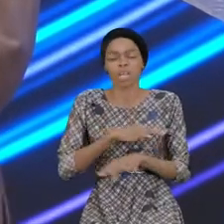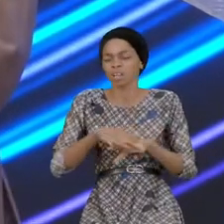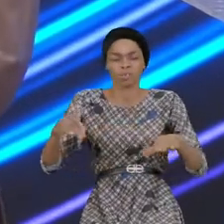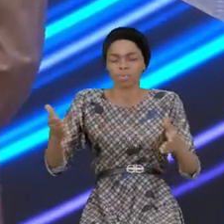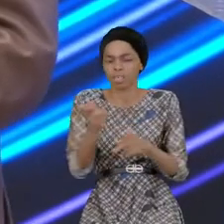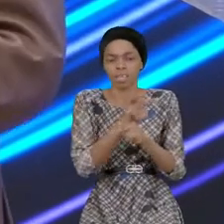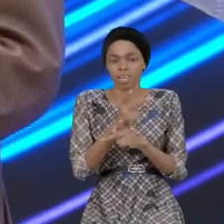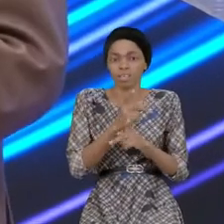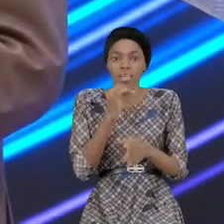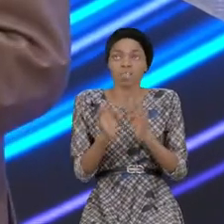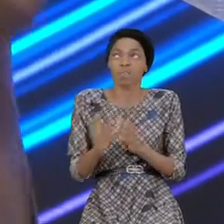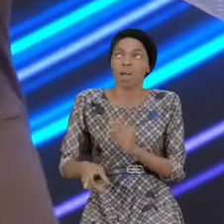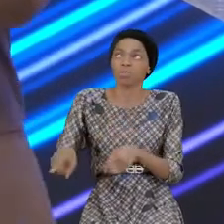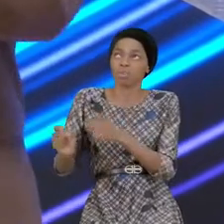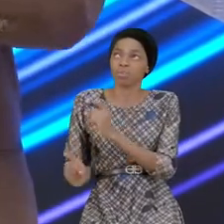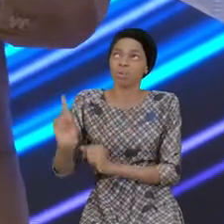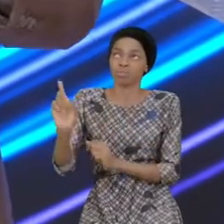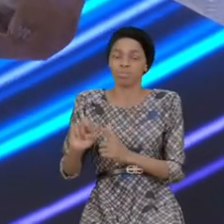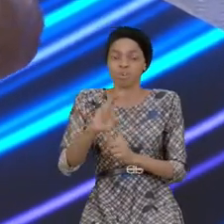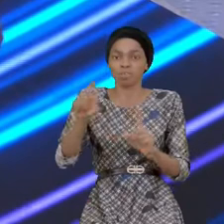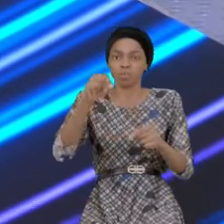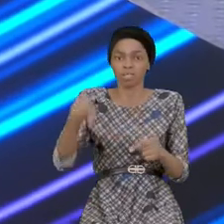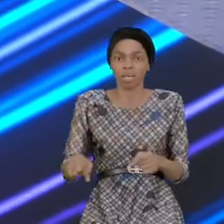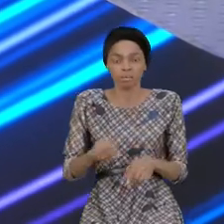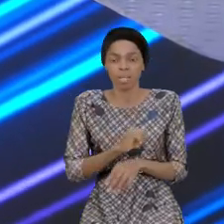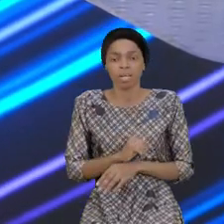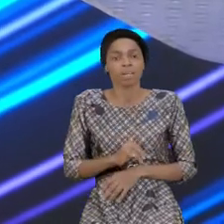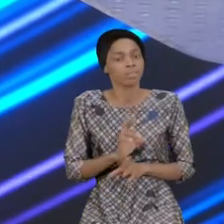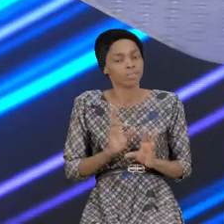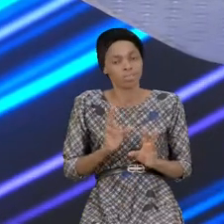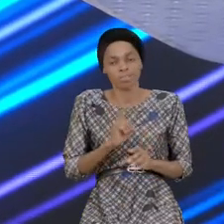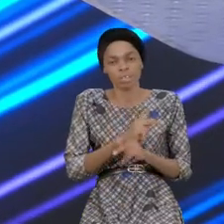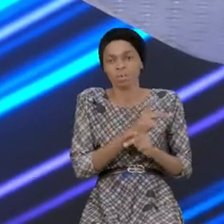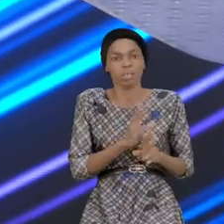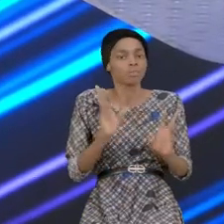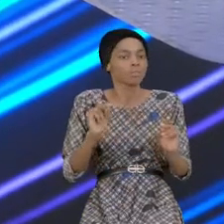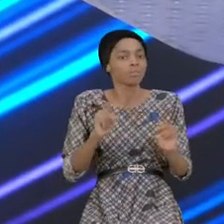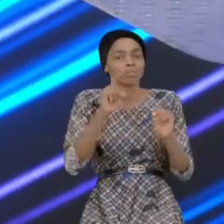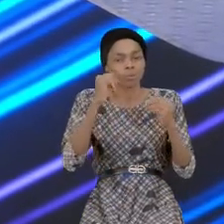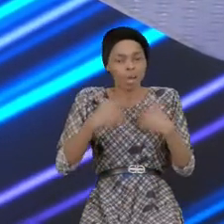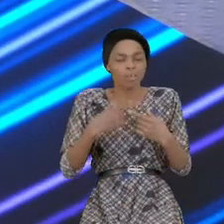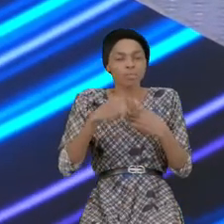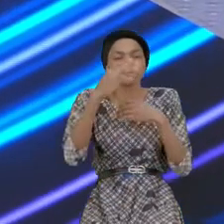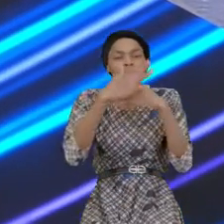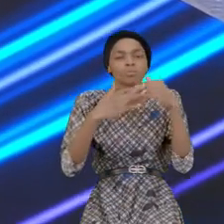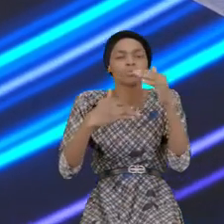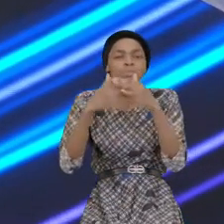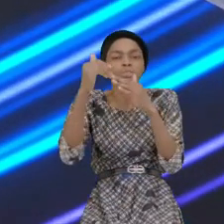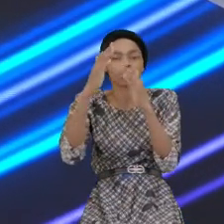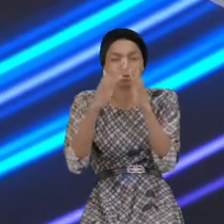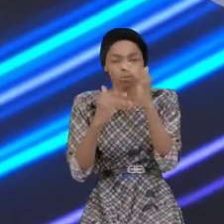they are going down or going up, you want to build the fellowship with